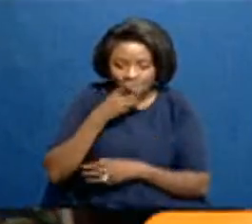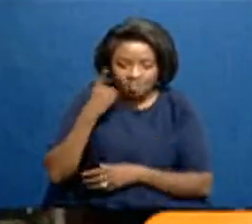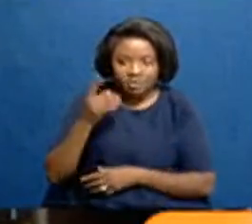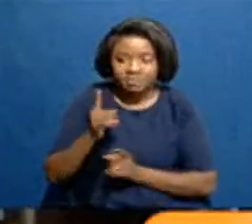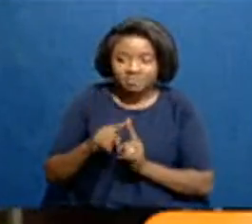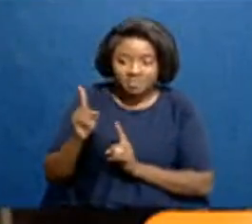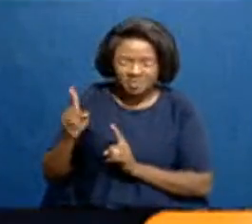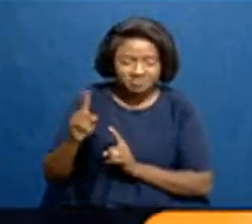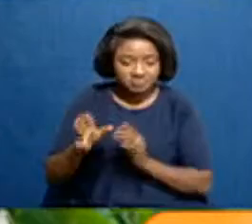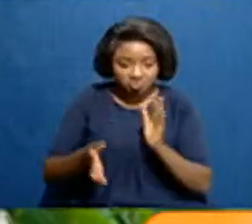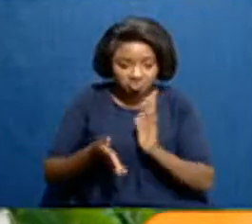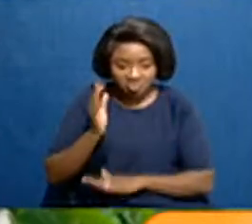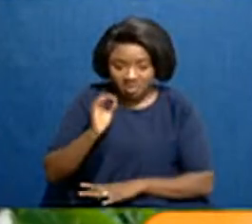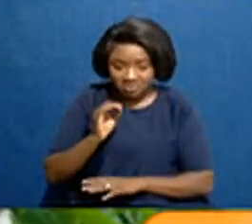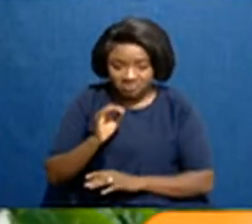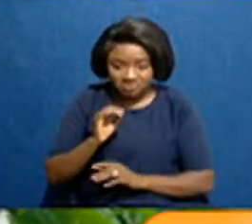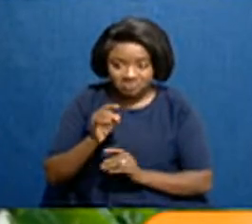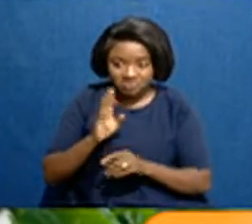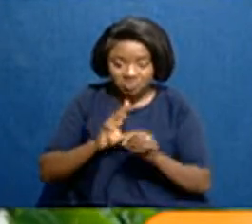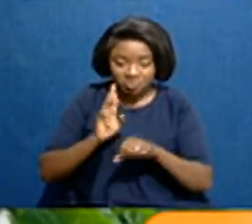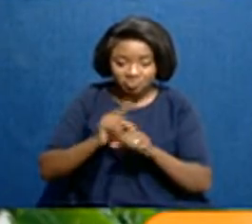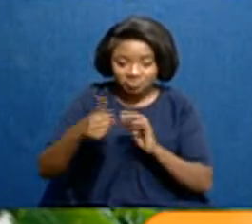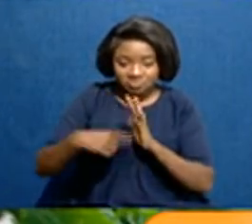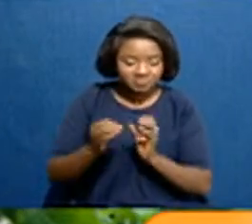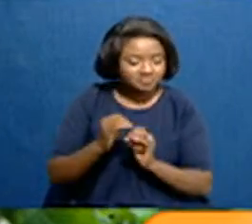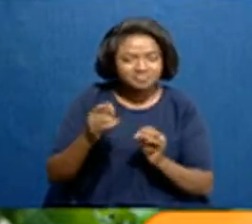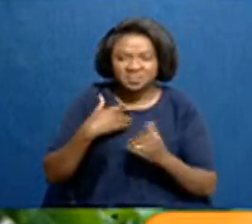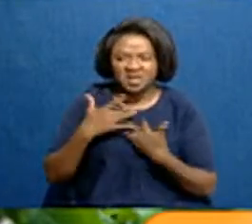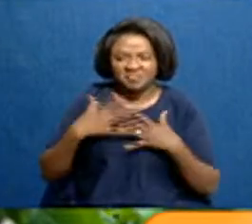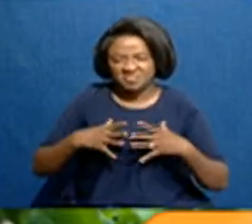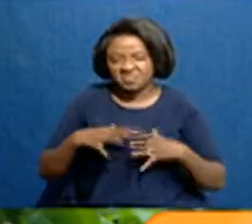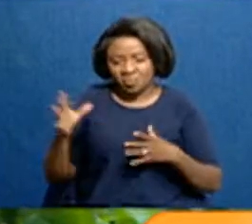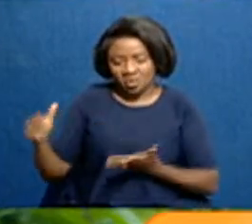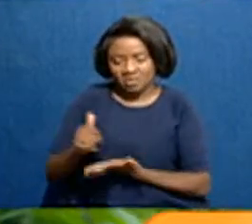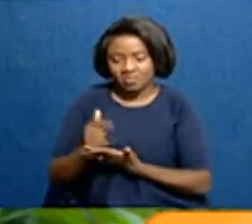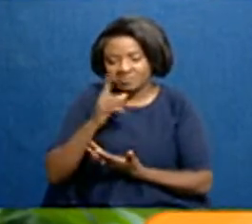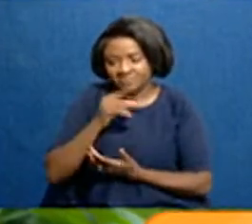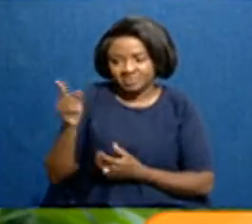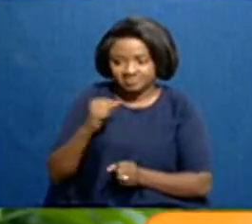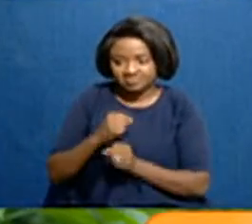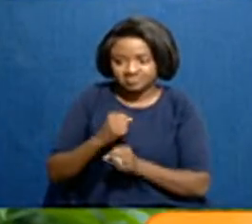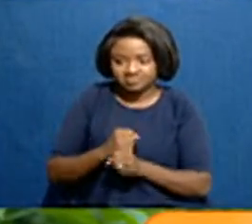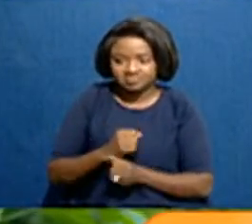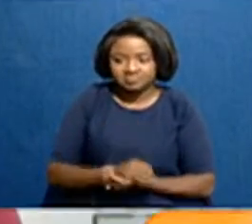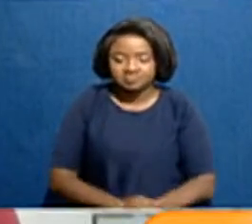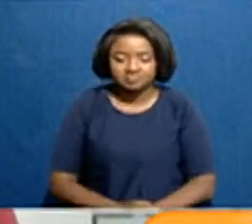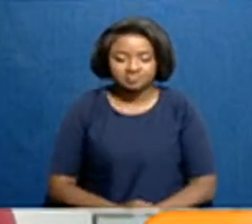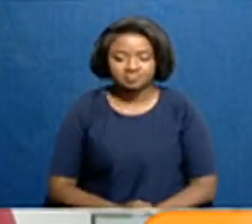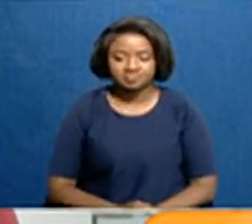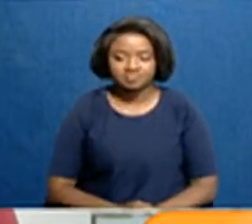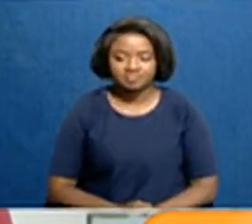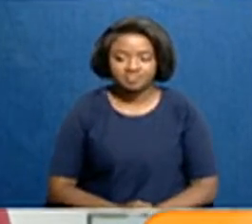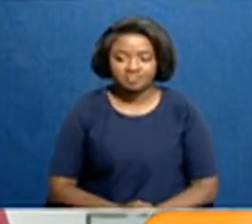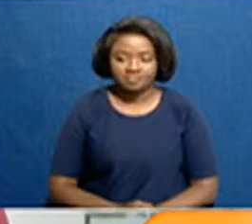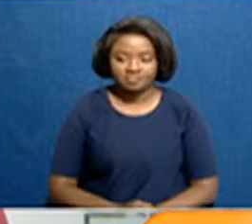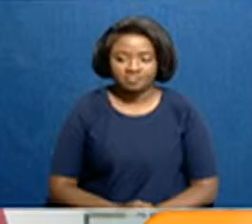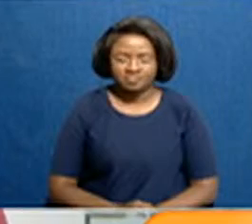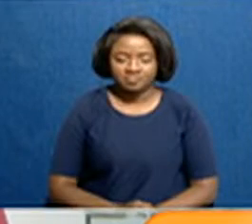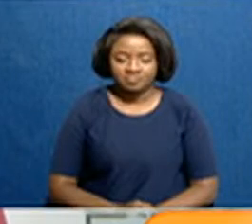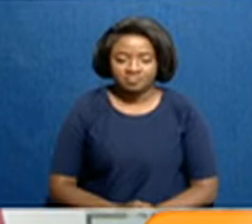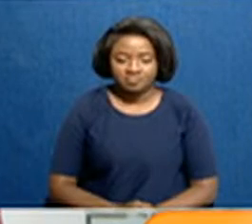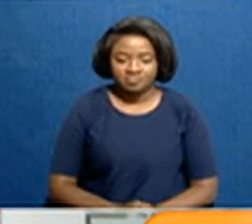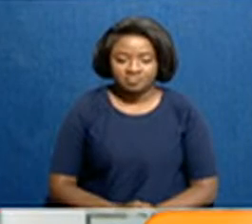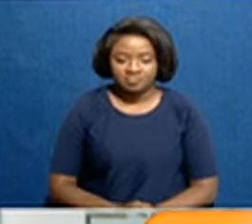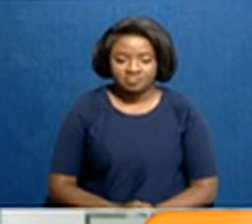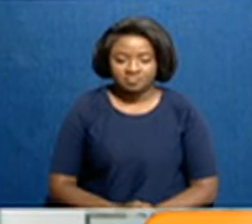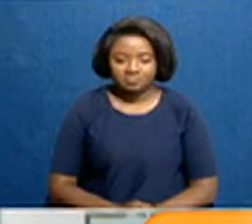automated as it still has a few workers playing a key role in the propagation process. We actually consider our